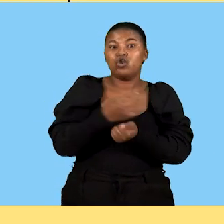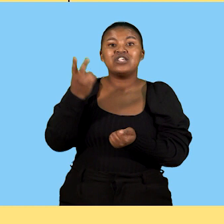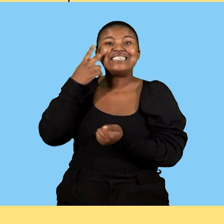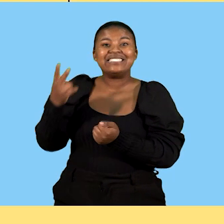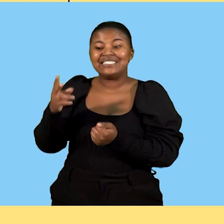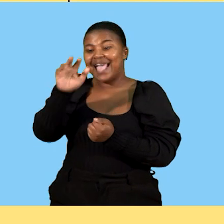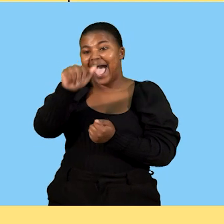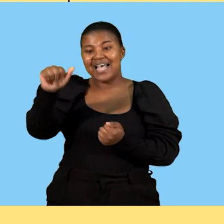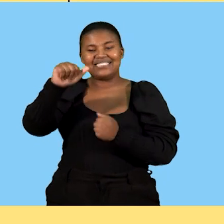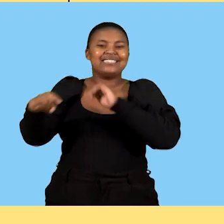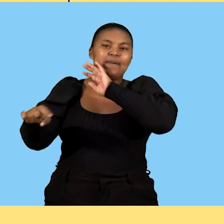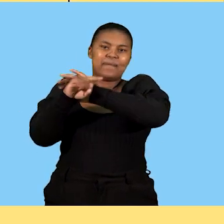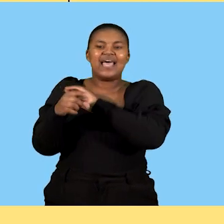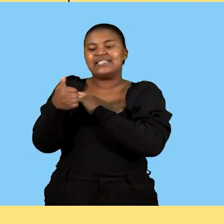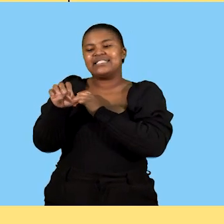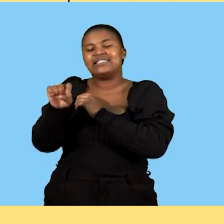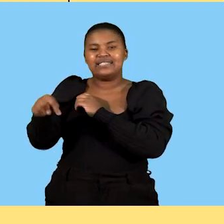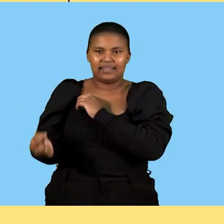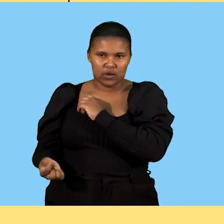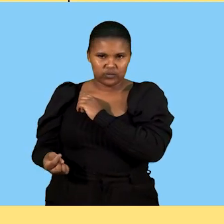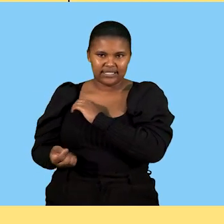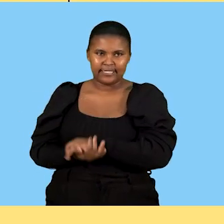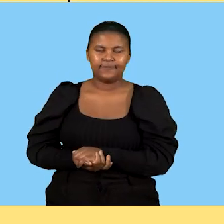assets, it's a minus 60,000.